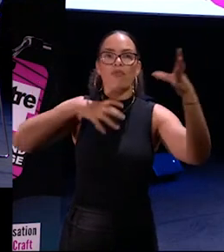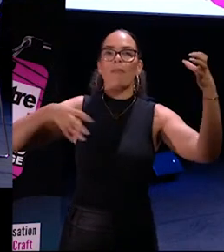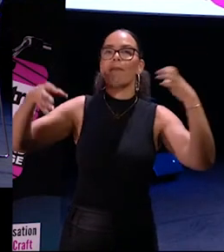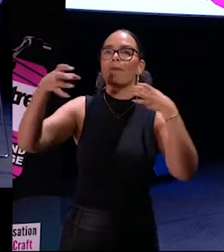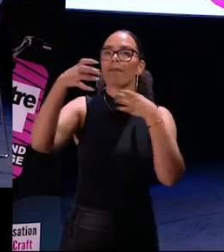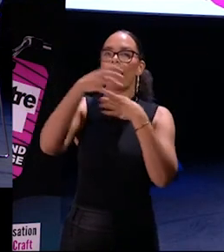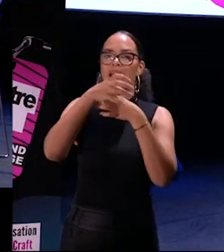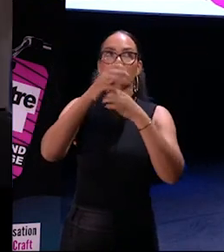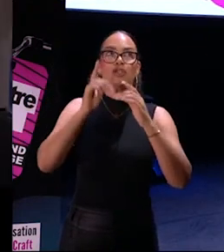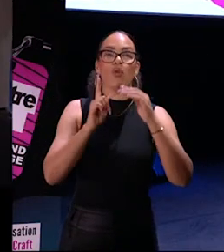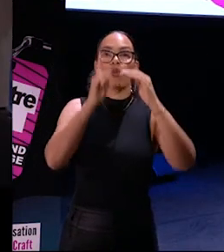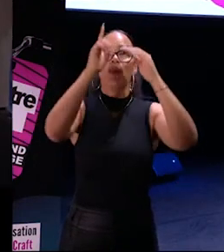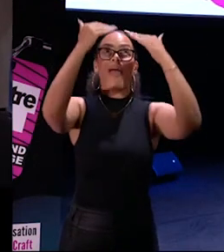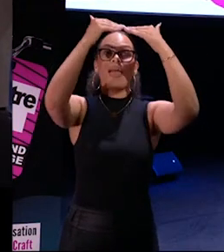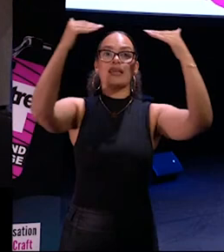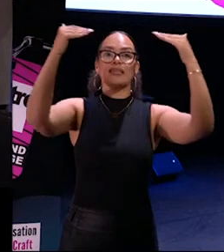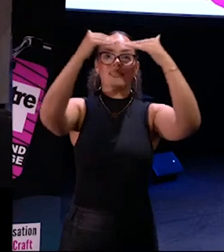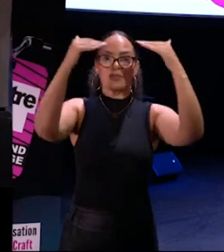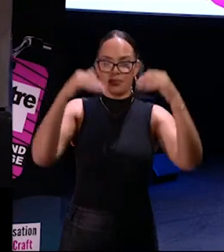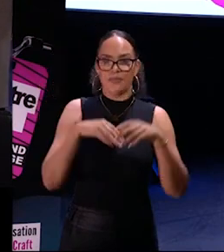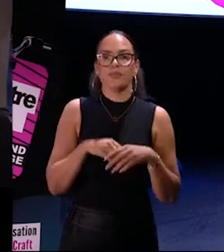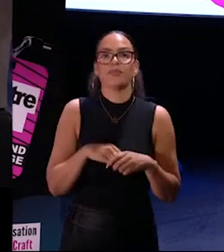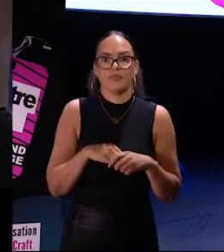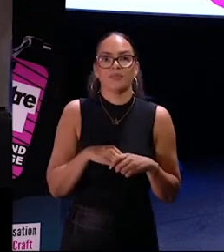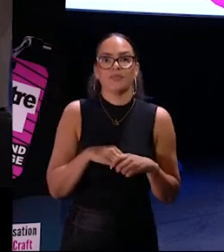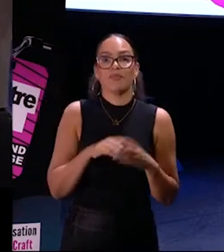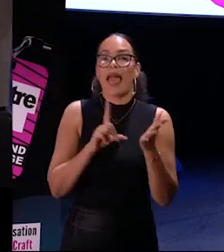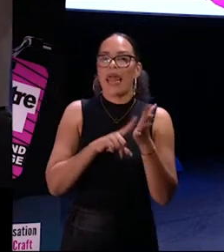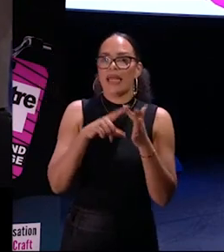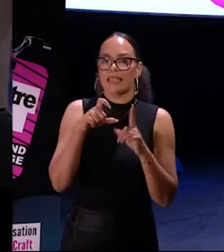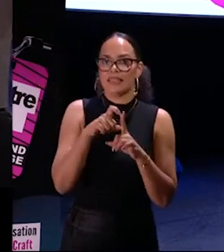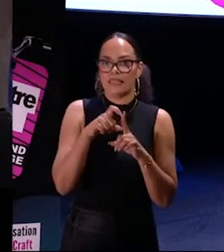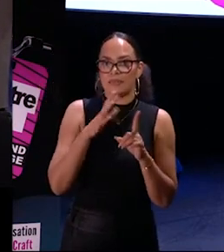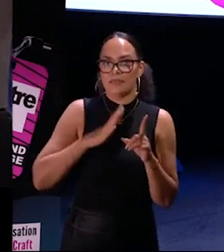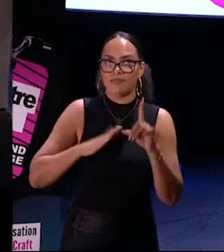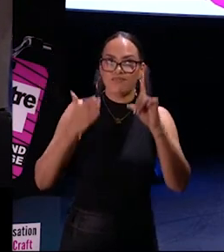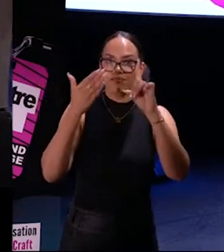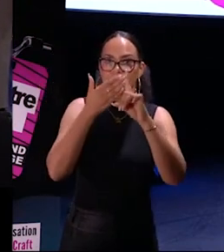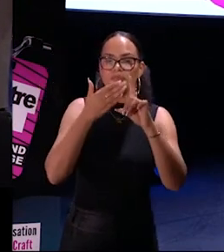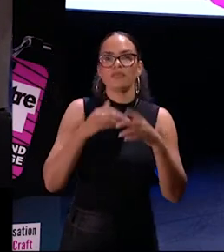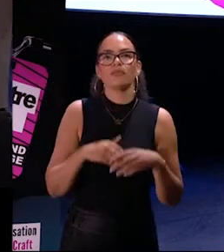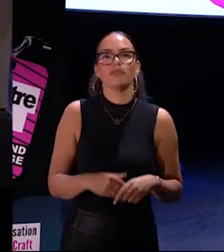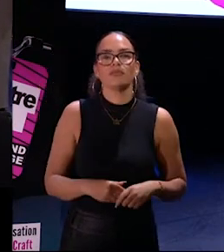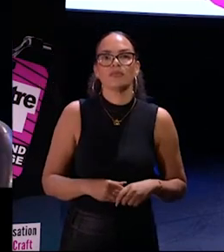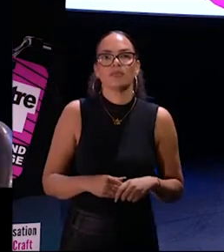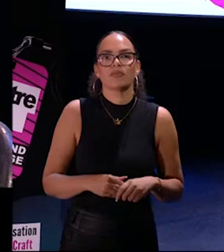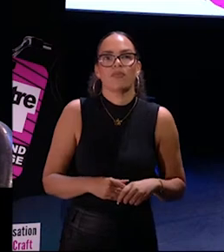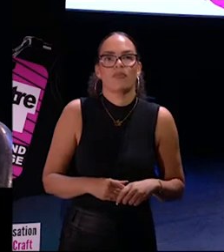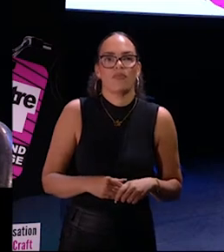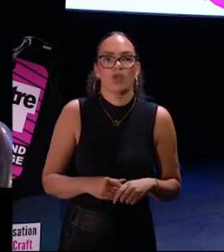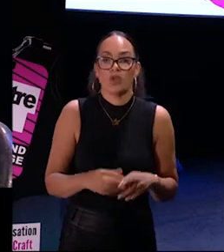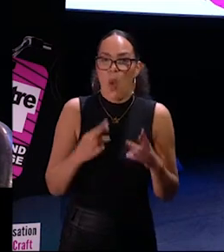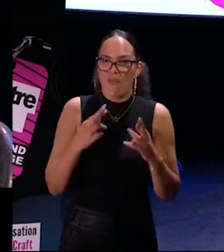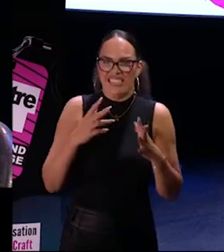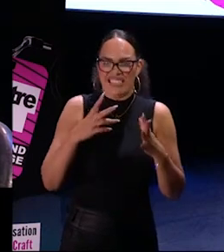which is overhead, which got a fixed rig largely, which is supplemented day to day on the main stage. And that will enable us to hopefully do a lot of our